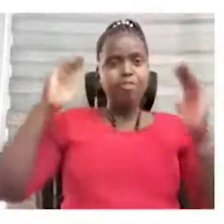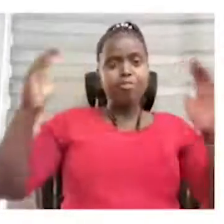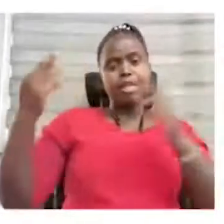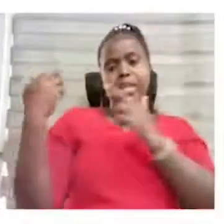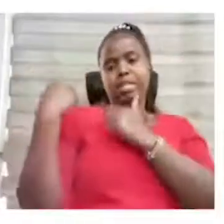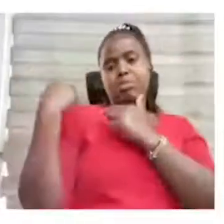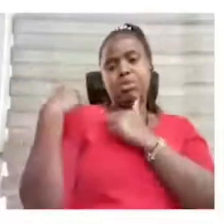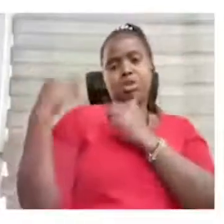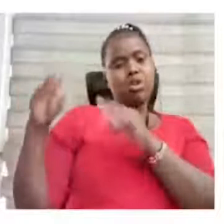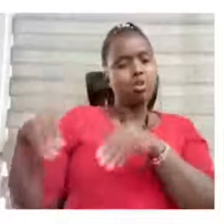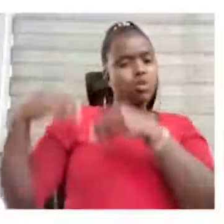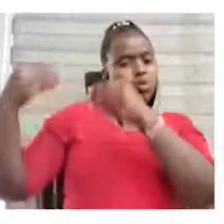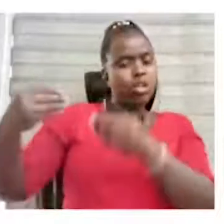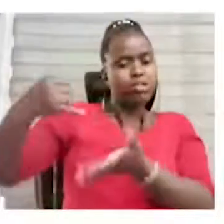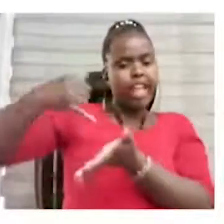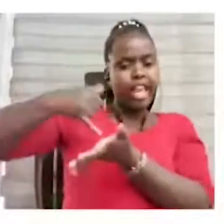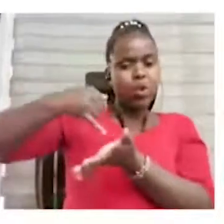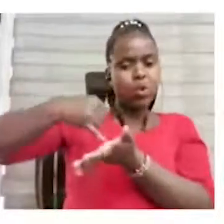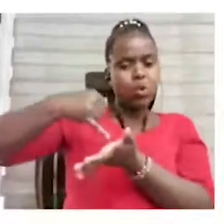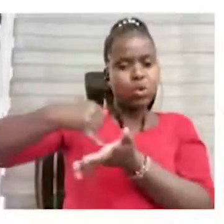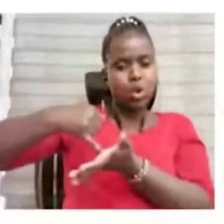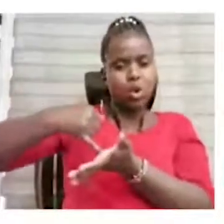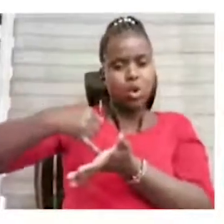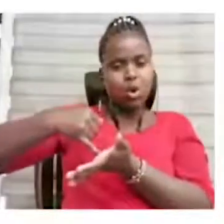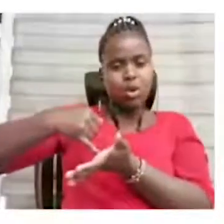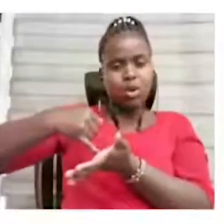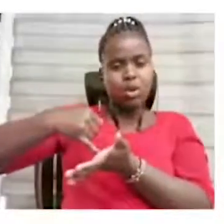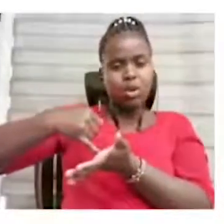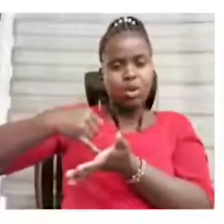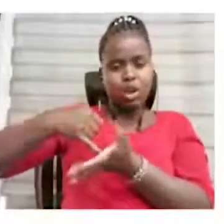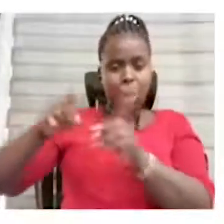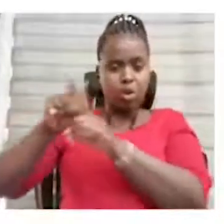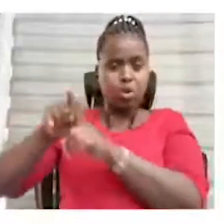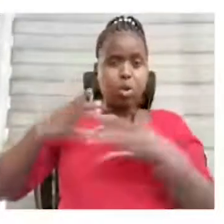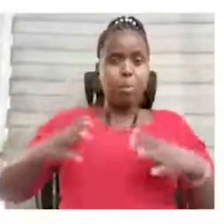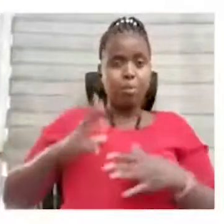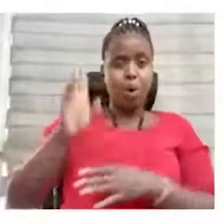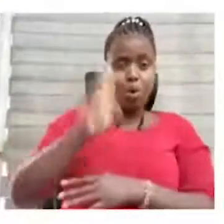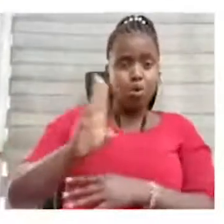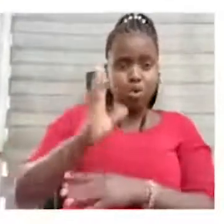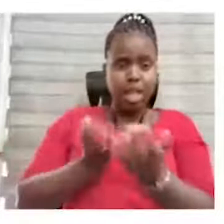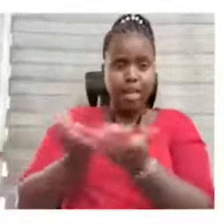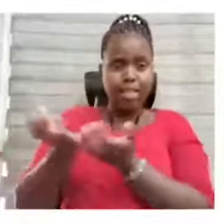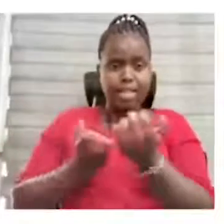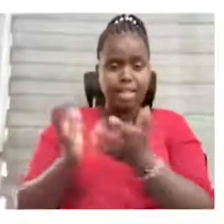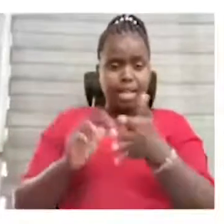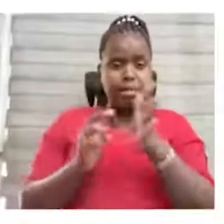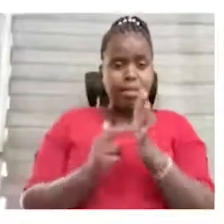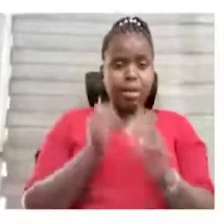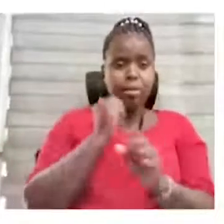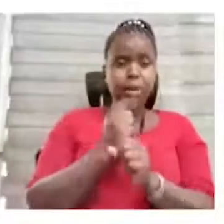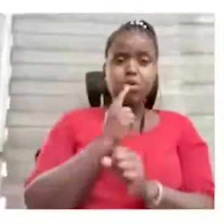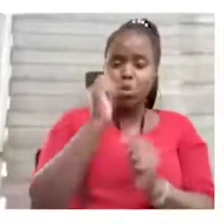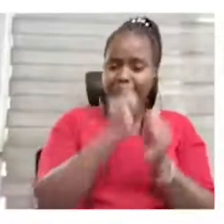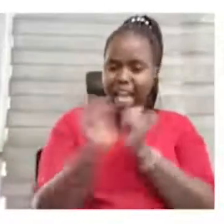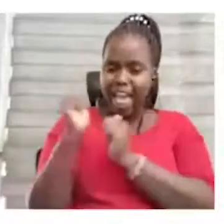digital inclusion of disabled consumers. It is a known fact that almost every aspect of